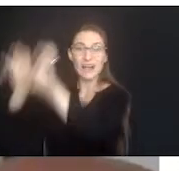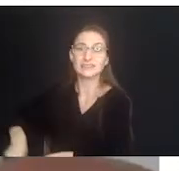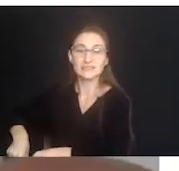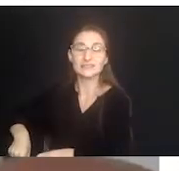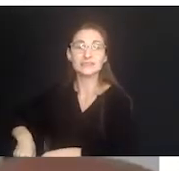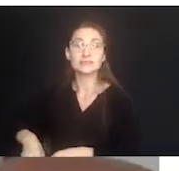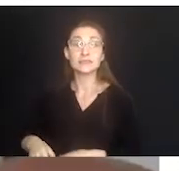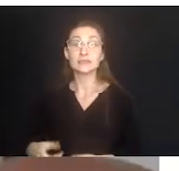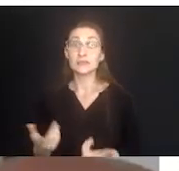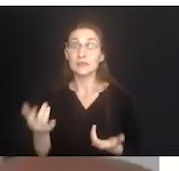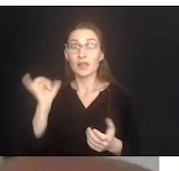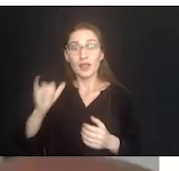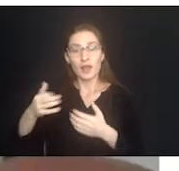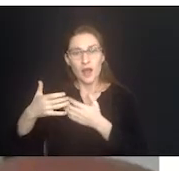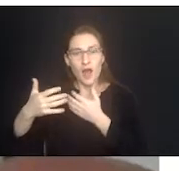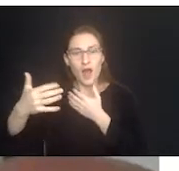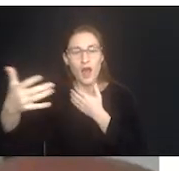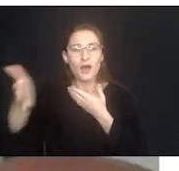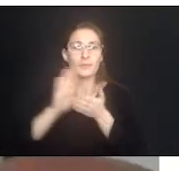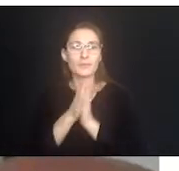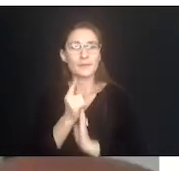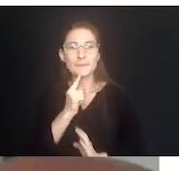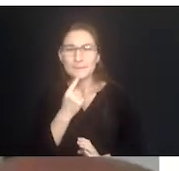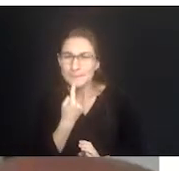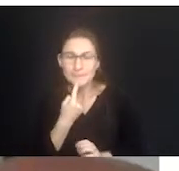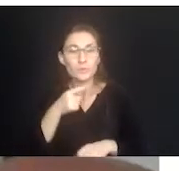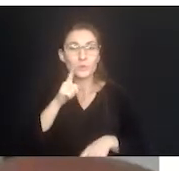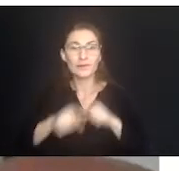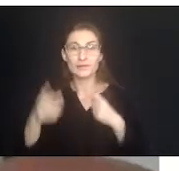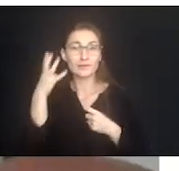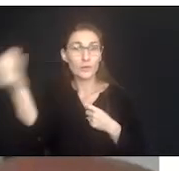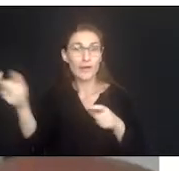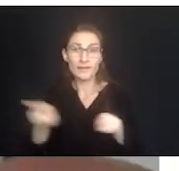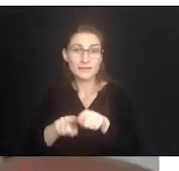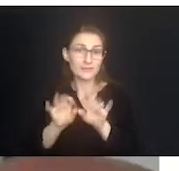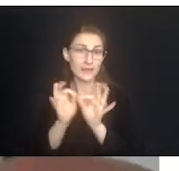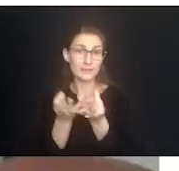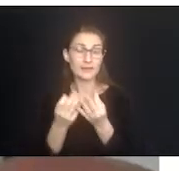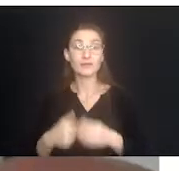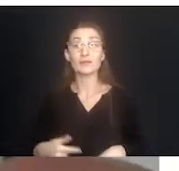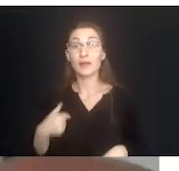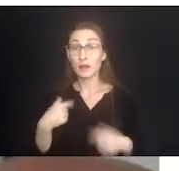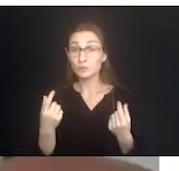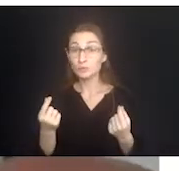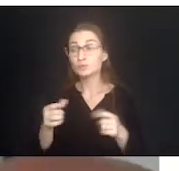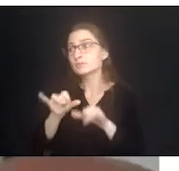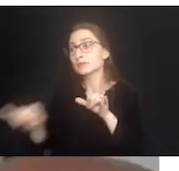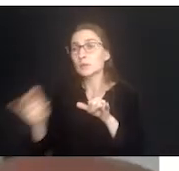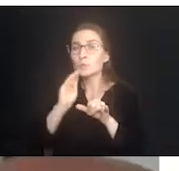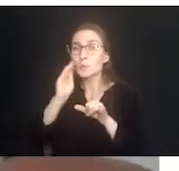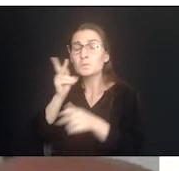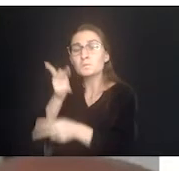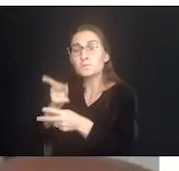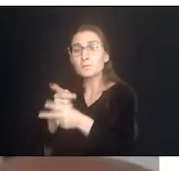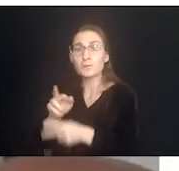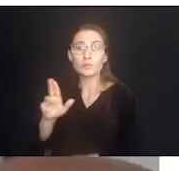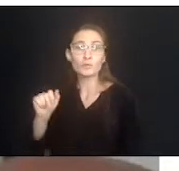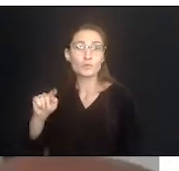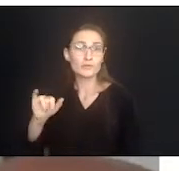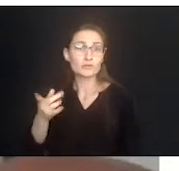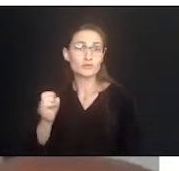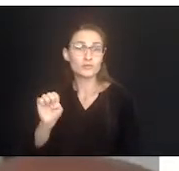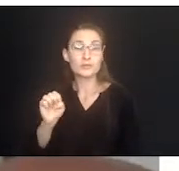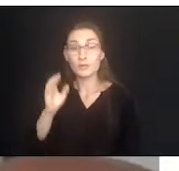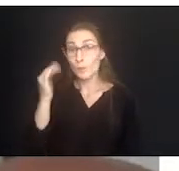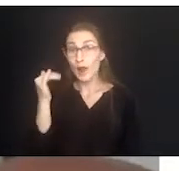glass. It got to the point where we couldn't do things as a family anymore. I would end up staying behind with Richie because he couldn't participate